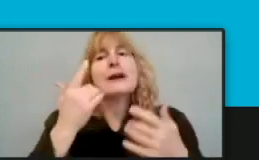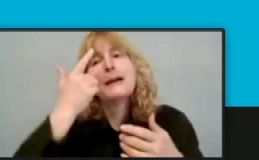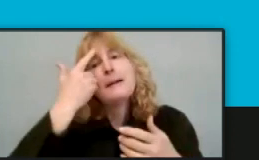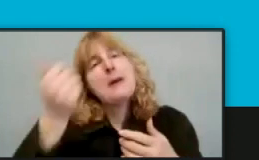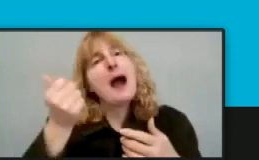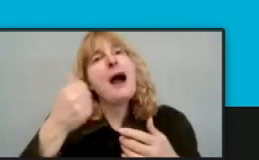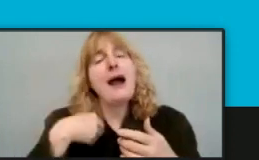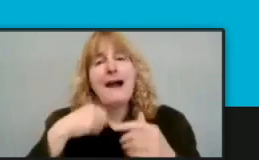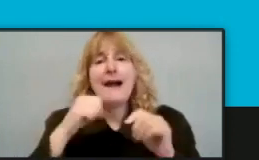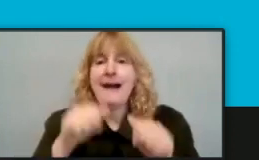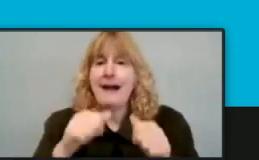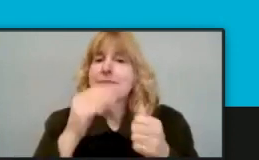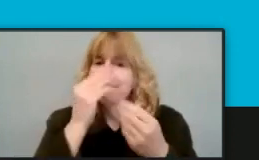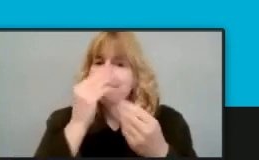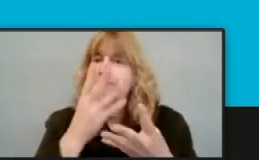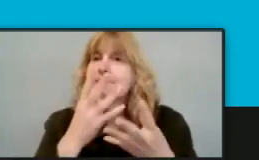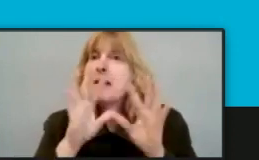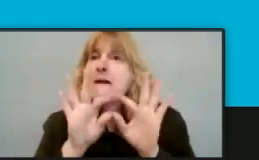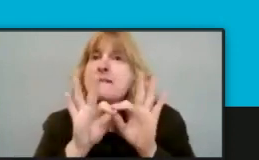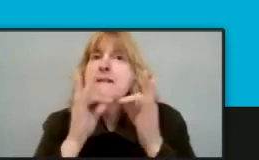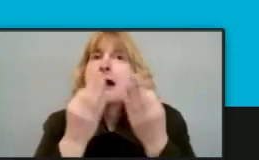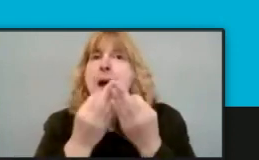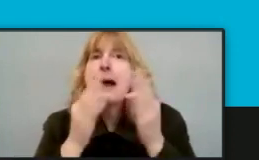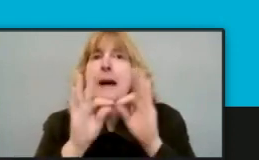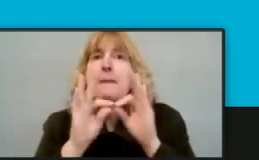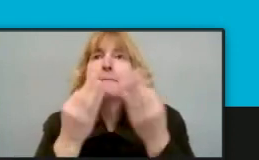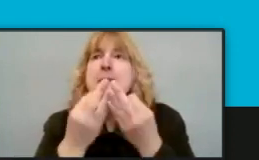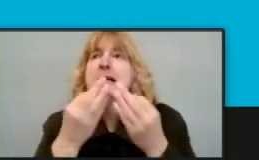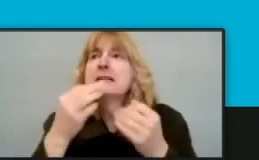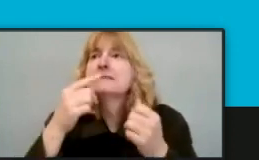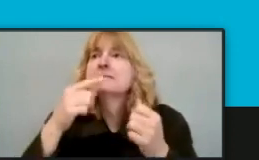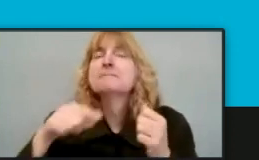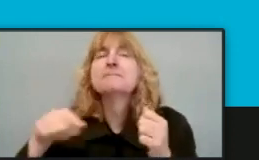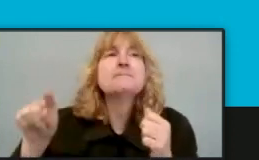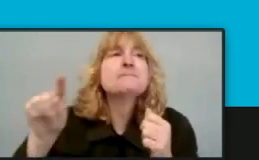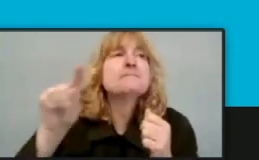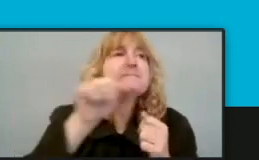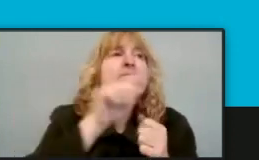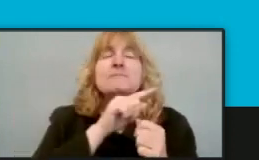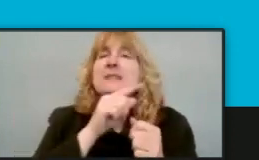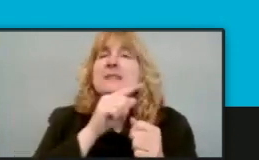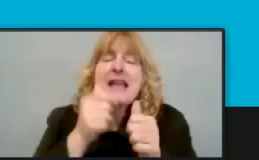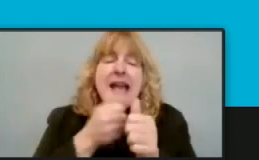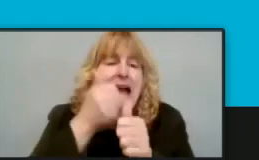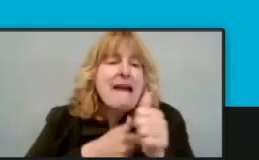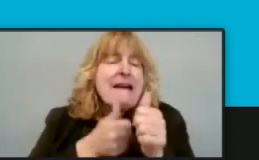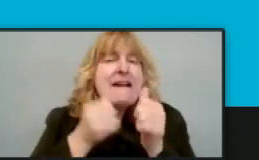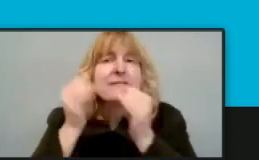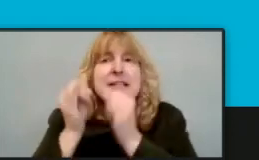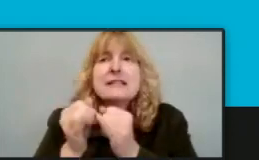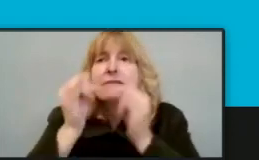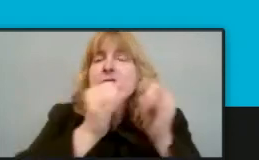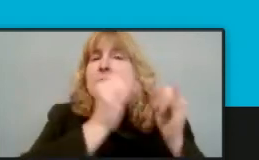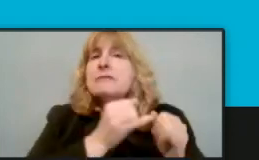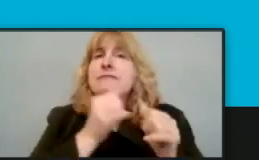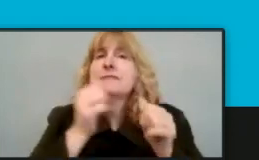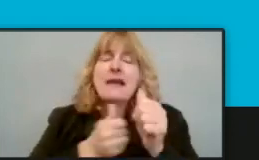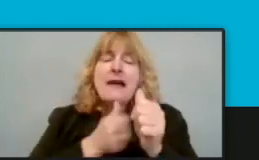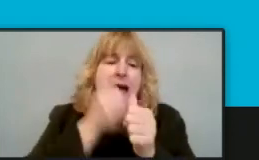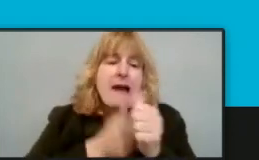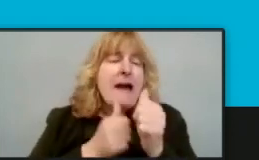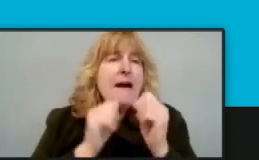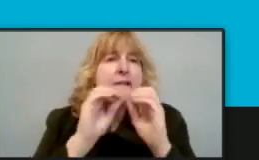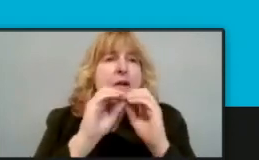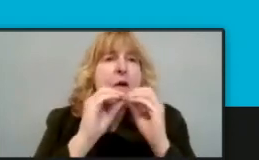can tell you families that every single individual, every single organization that has been doing